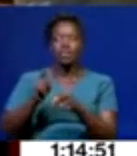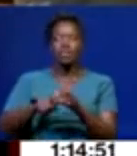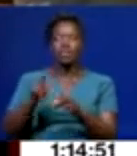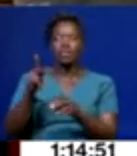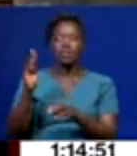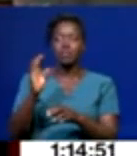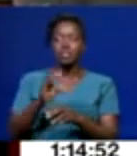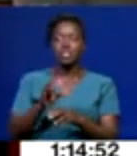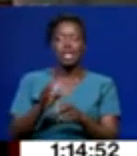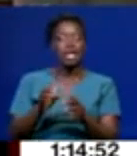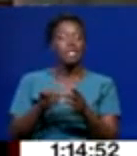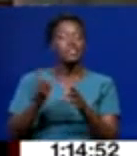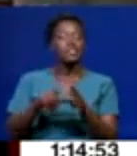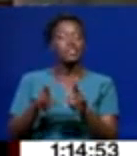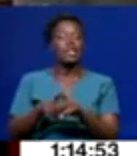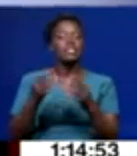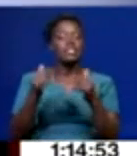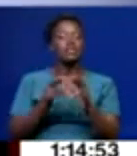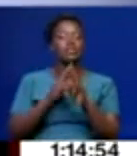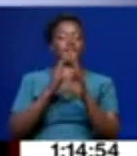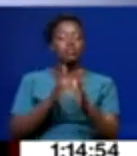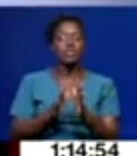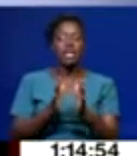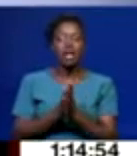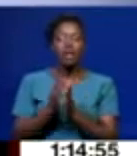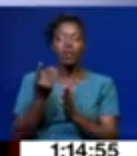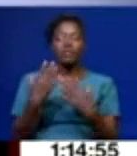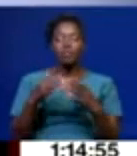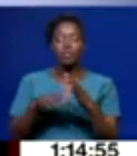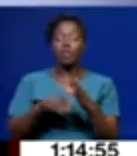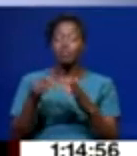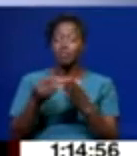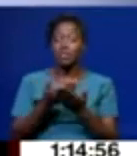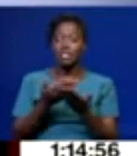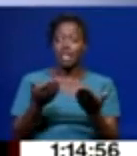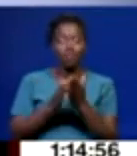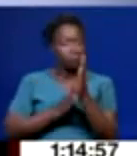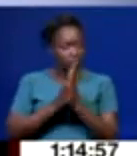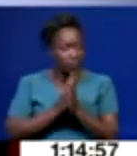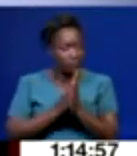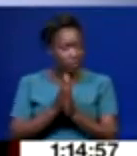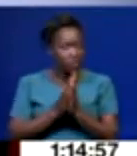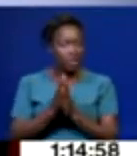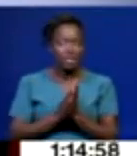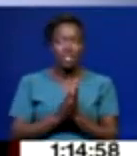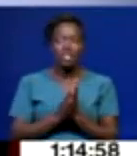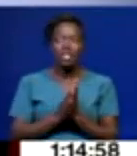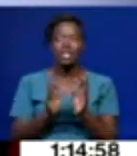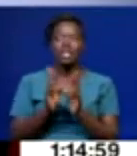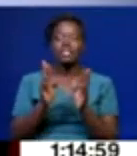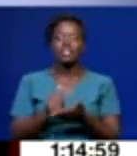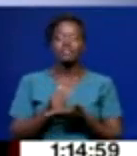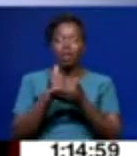joined as a sports reporter, and he's one of the people I found on the sports desk, very vibrant, very willing to